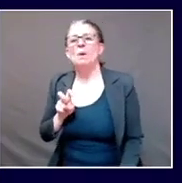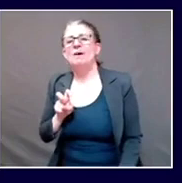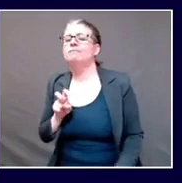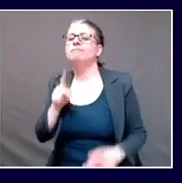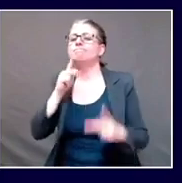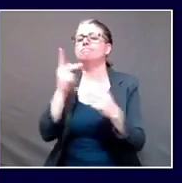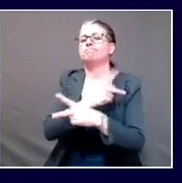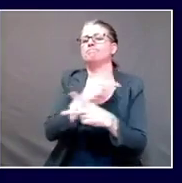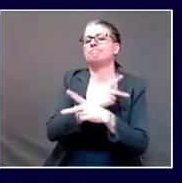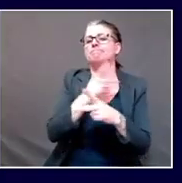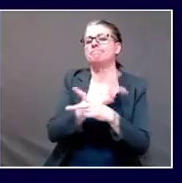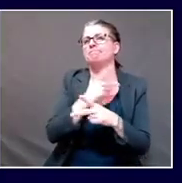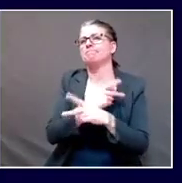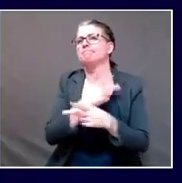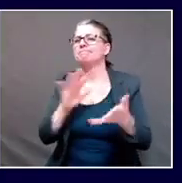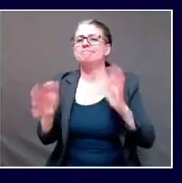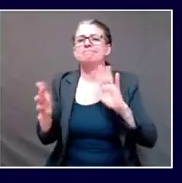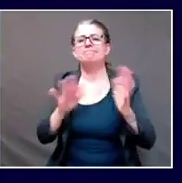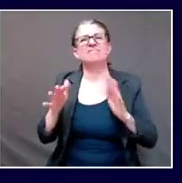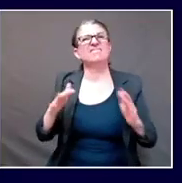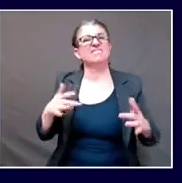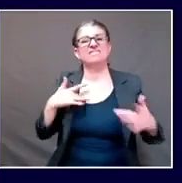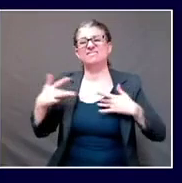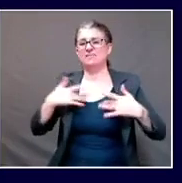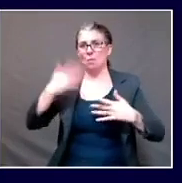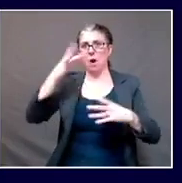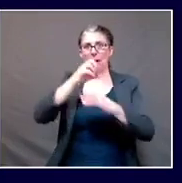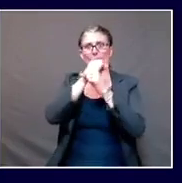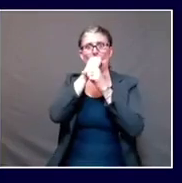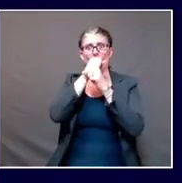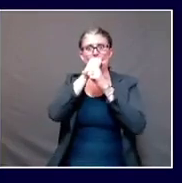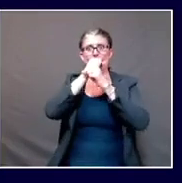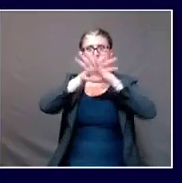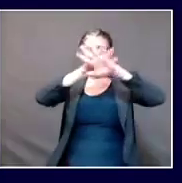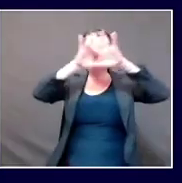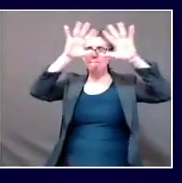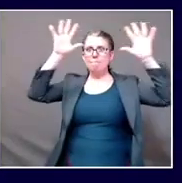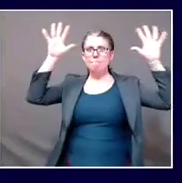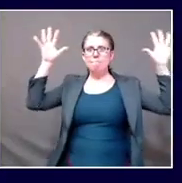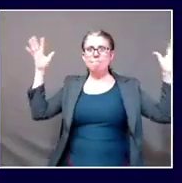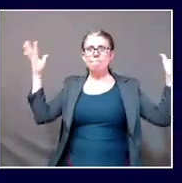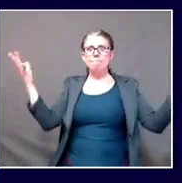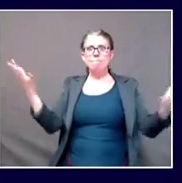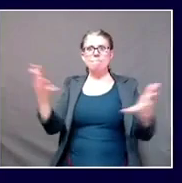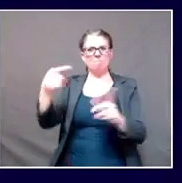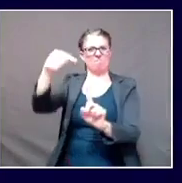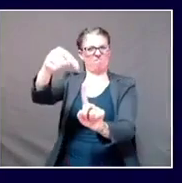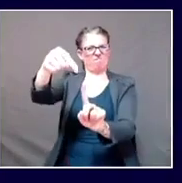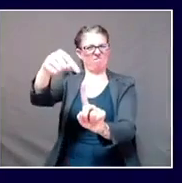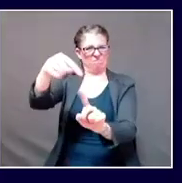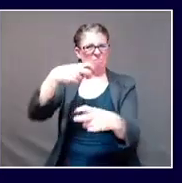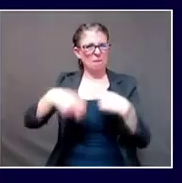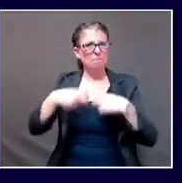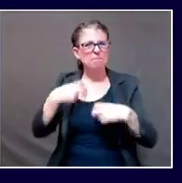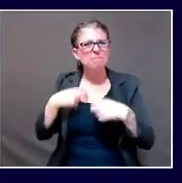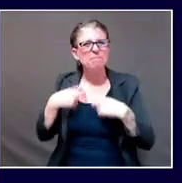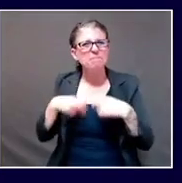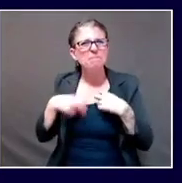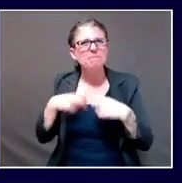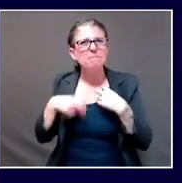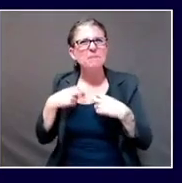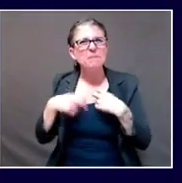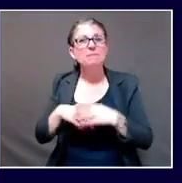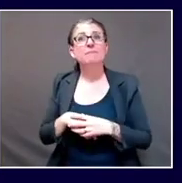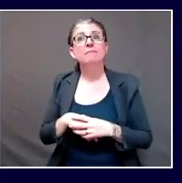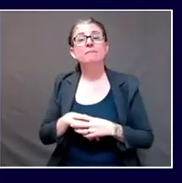No, I share those concerns. Look, we didn't give an exemption to Oxford Plains Speedway last summer. We haven't given exemptions to